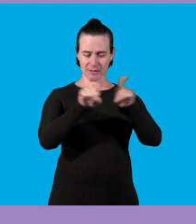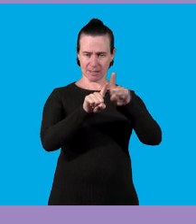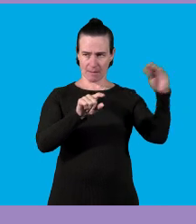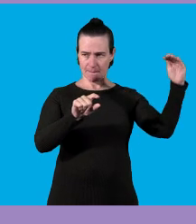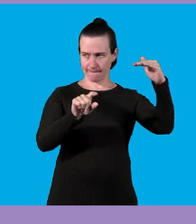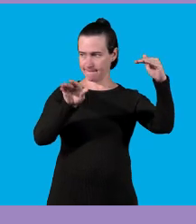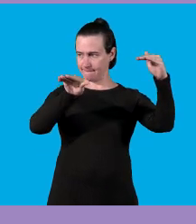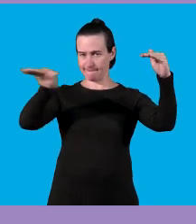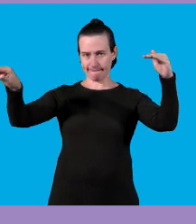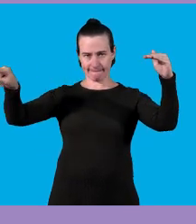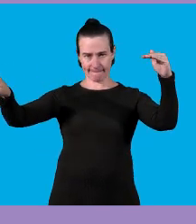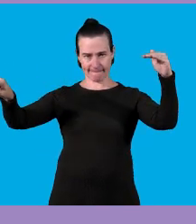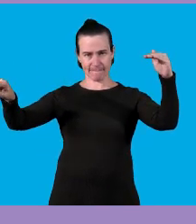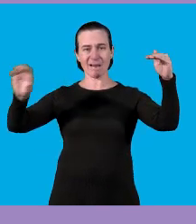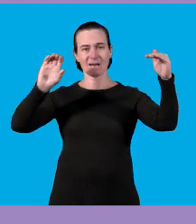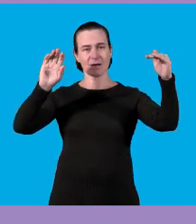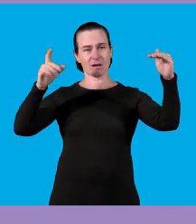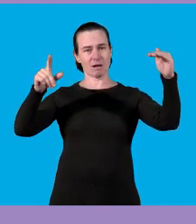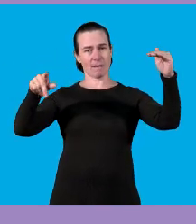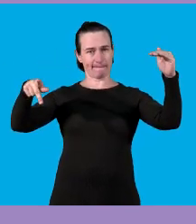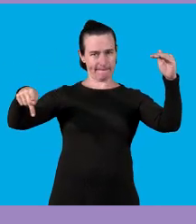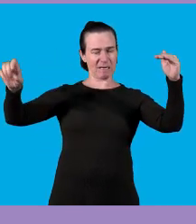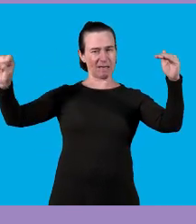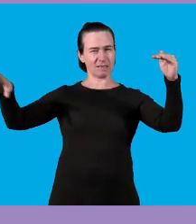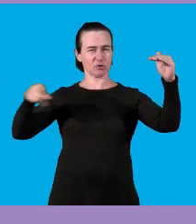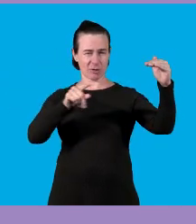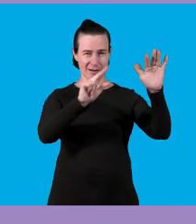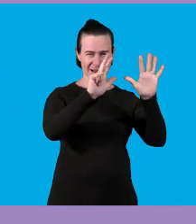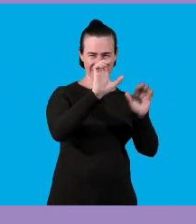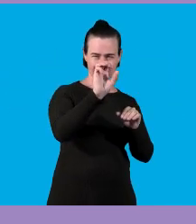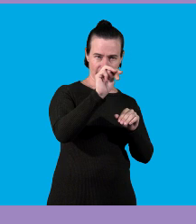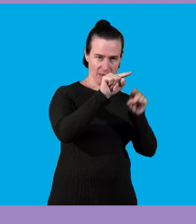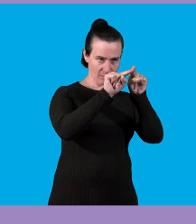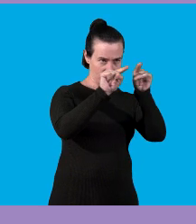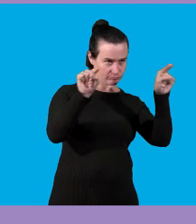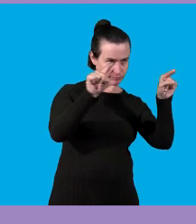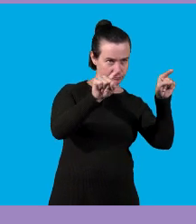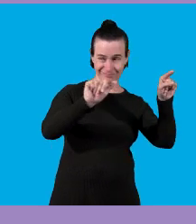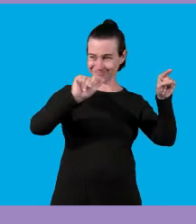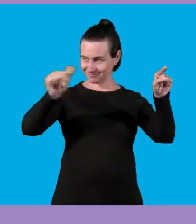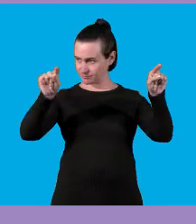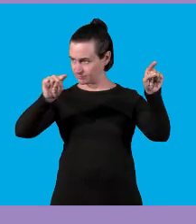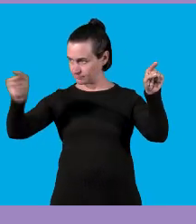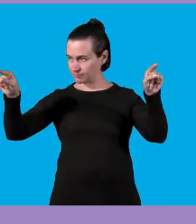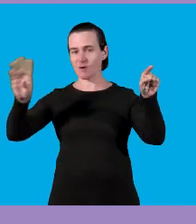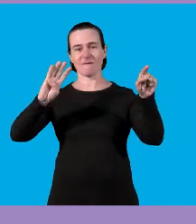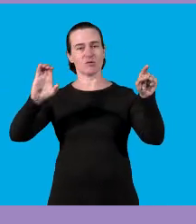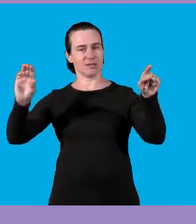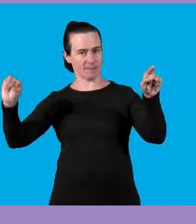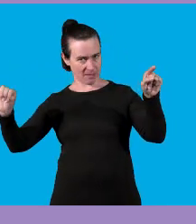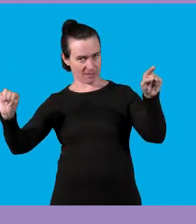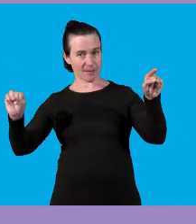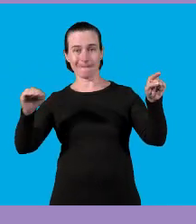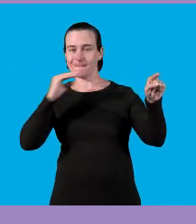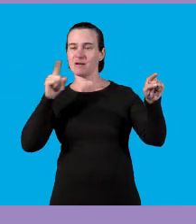PS, and look at the value. We are given 8 centimeters for JM, we are given 4 centimeters